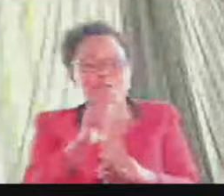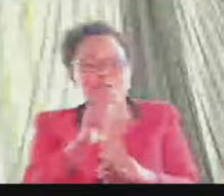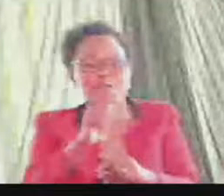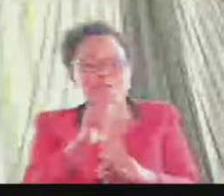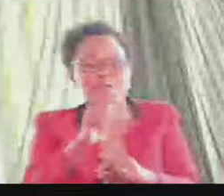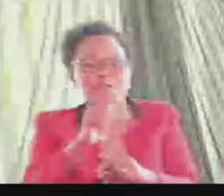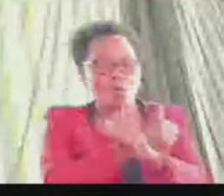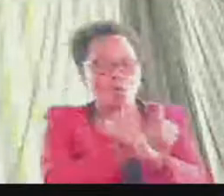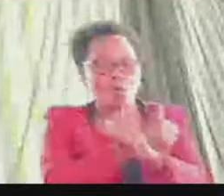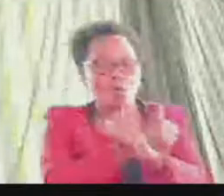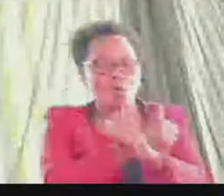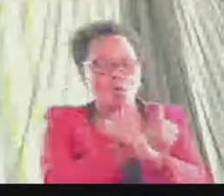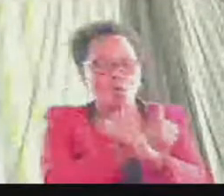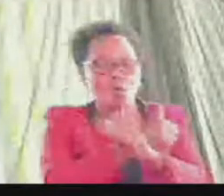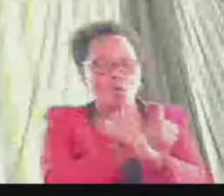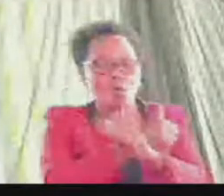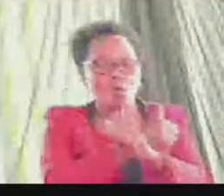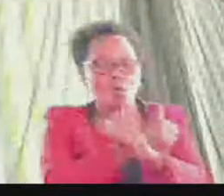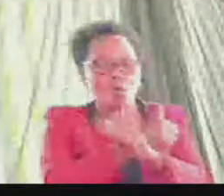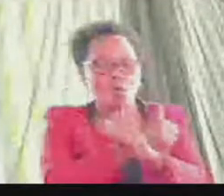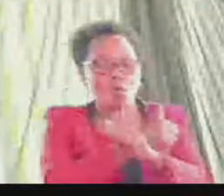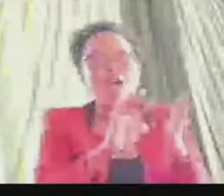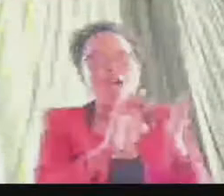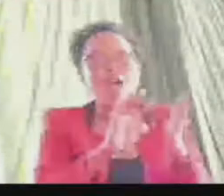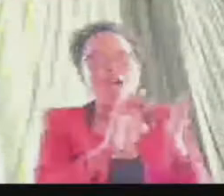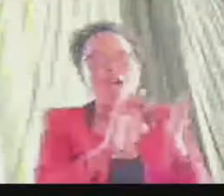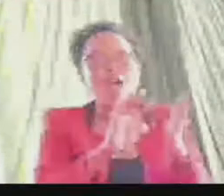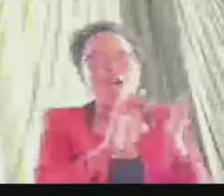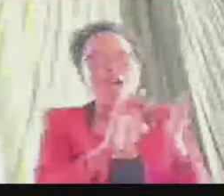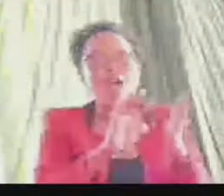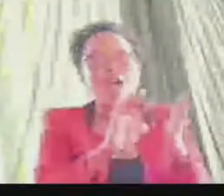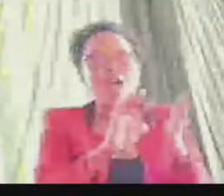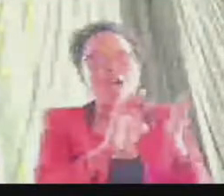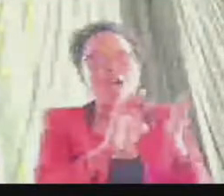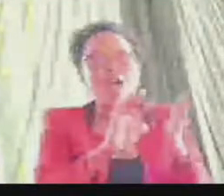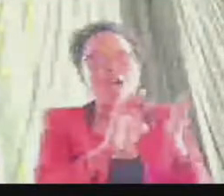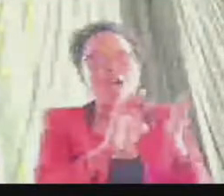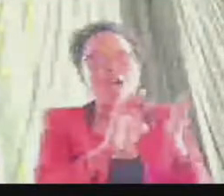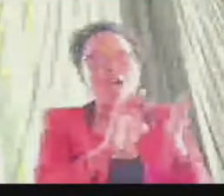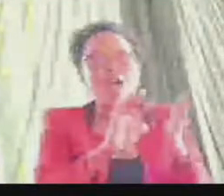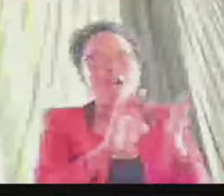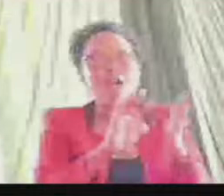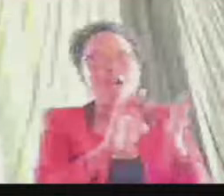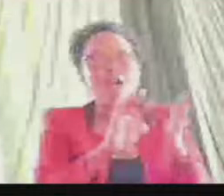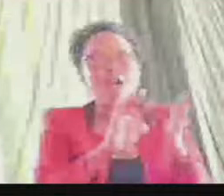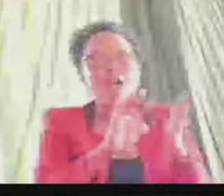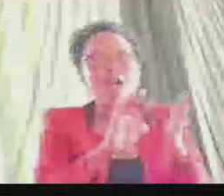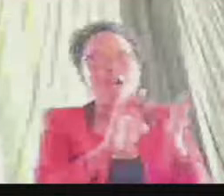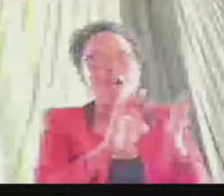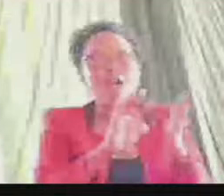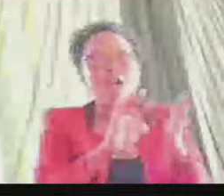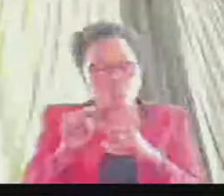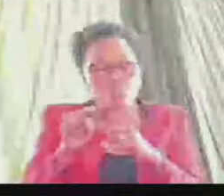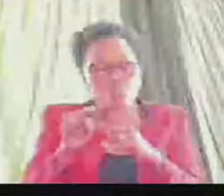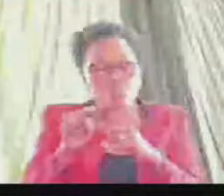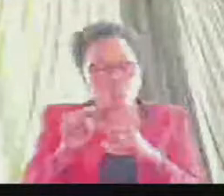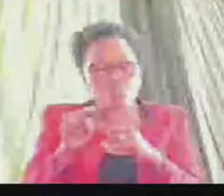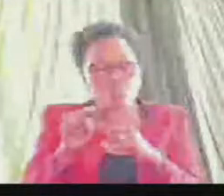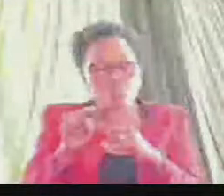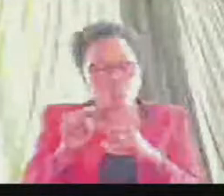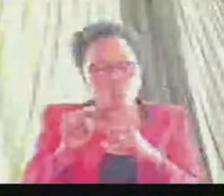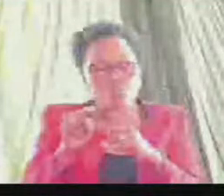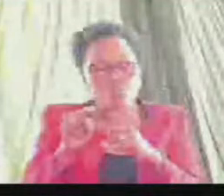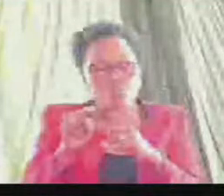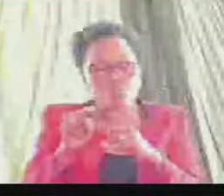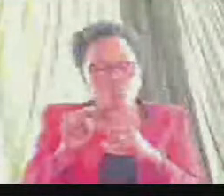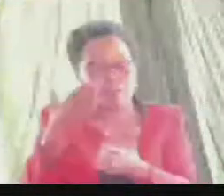below average. I would also look at the aspect of maybe what is your specialty. Maybe you have